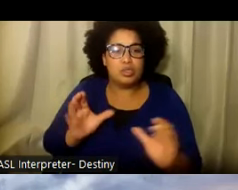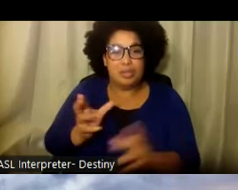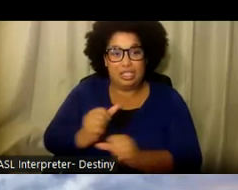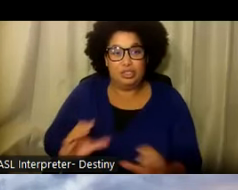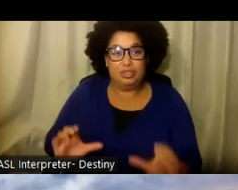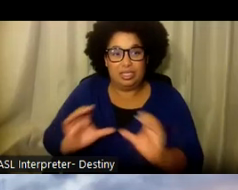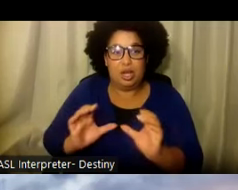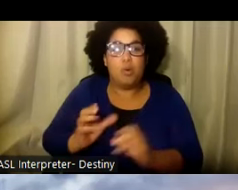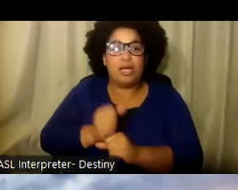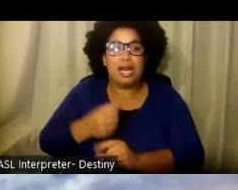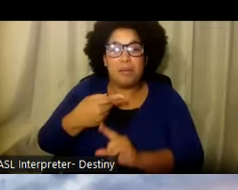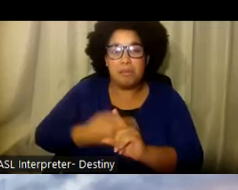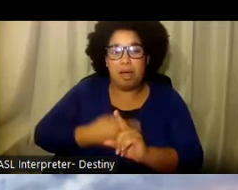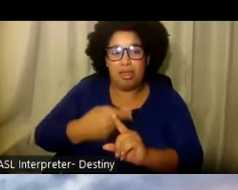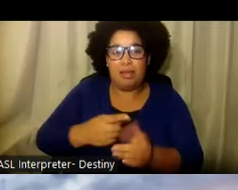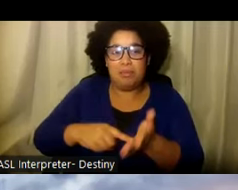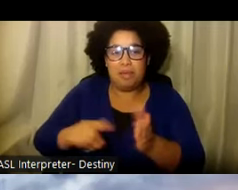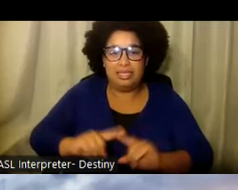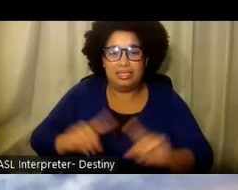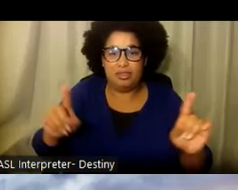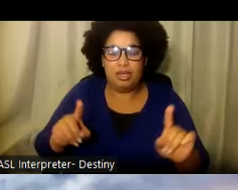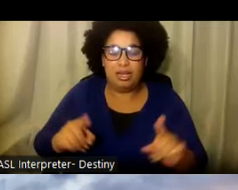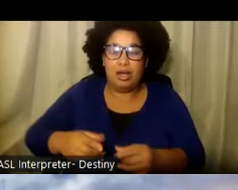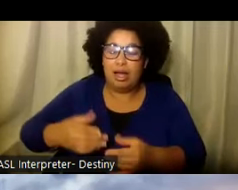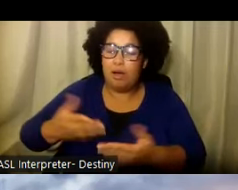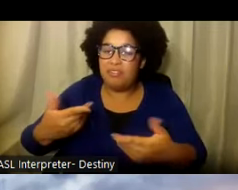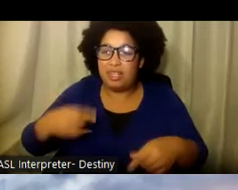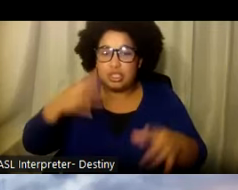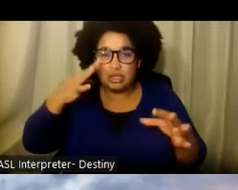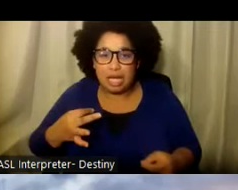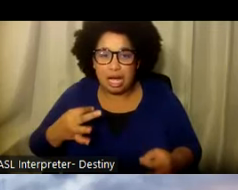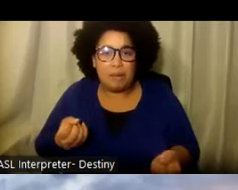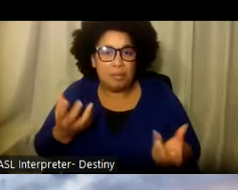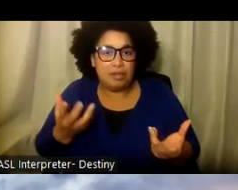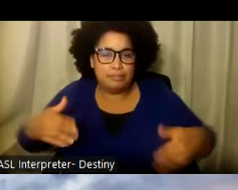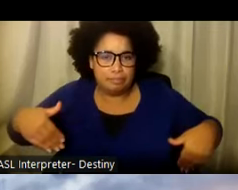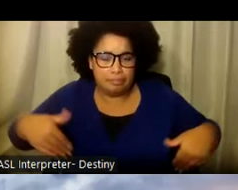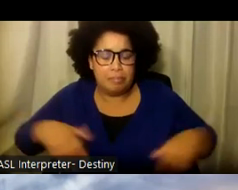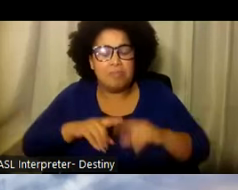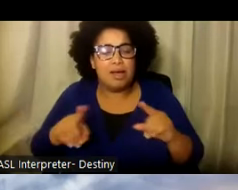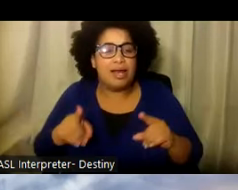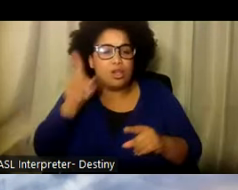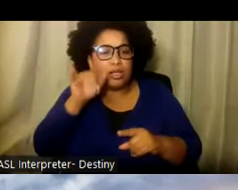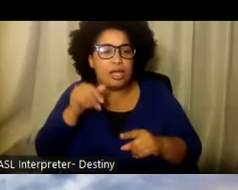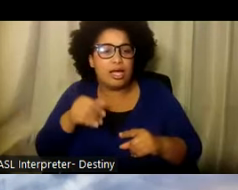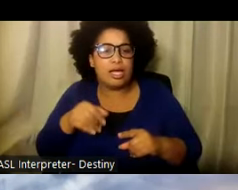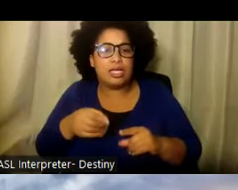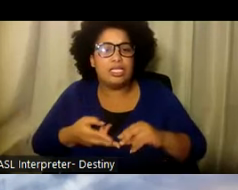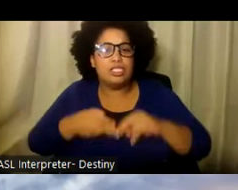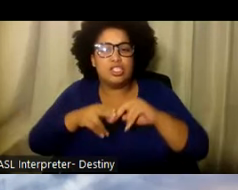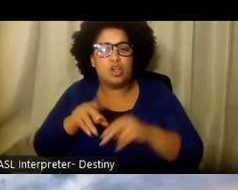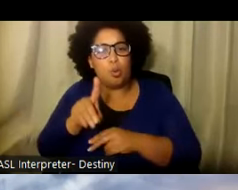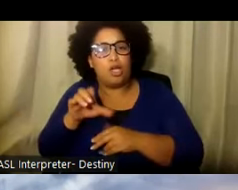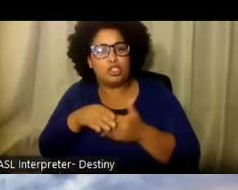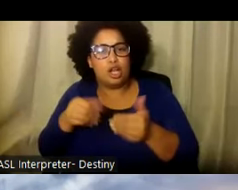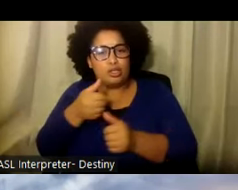pay differential. While not finalized yet, this differential will likely be an additional $100 per month